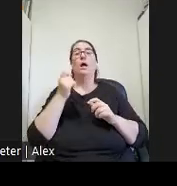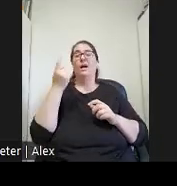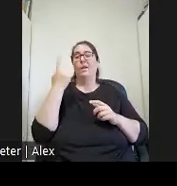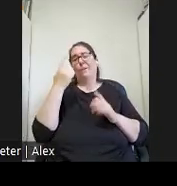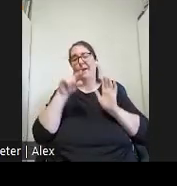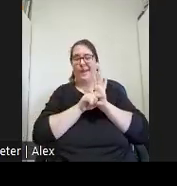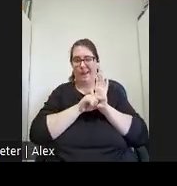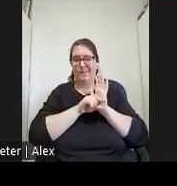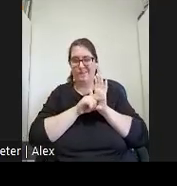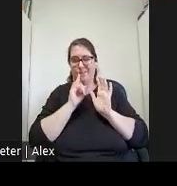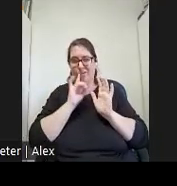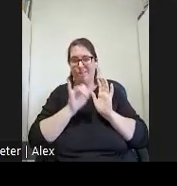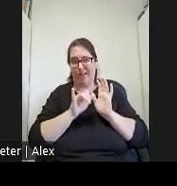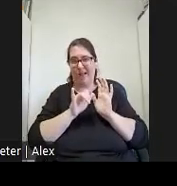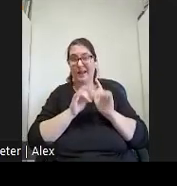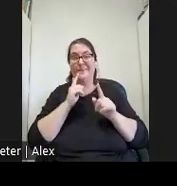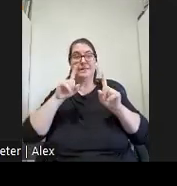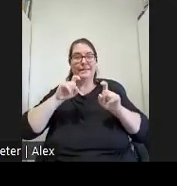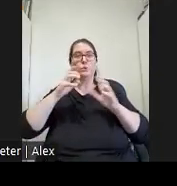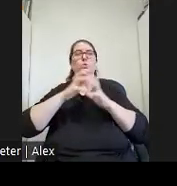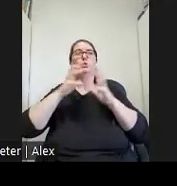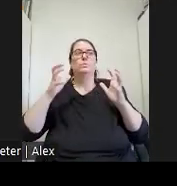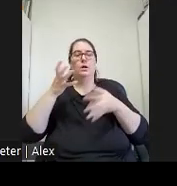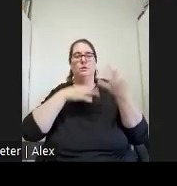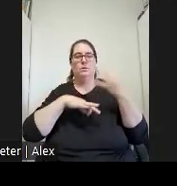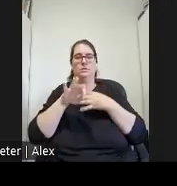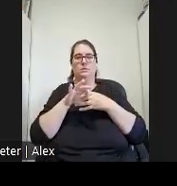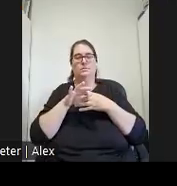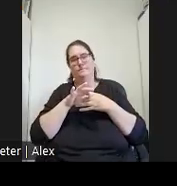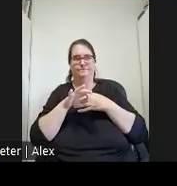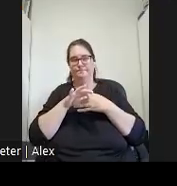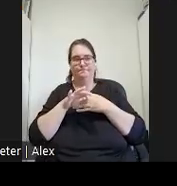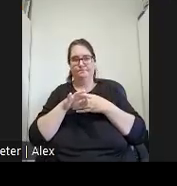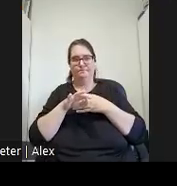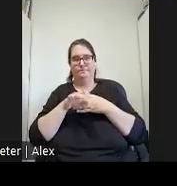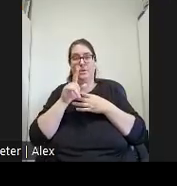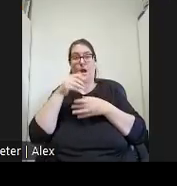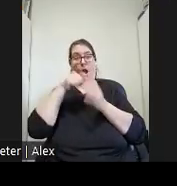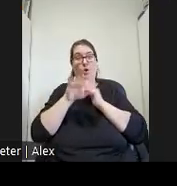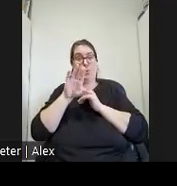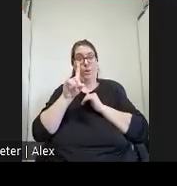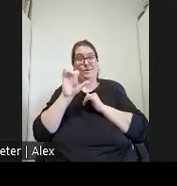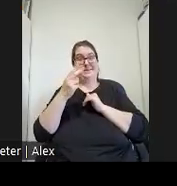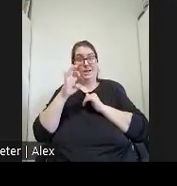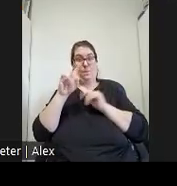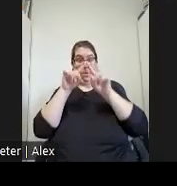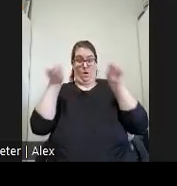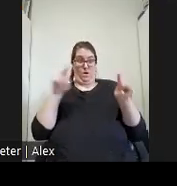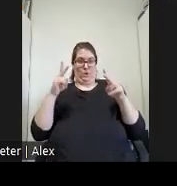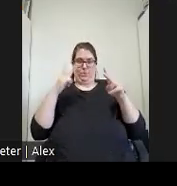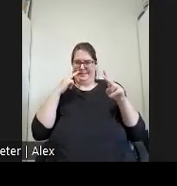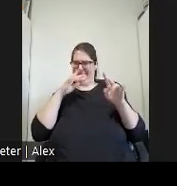downside to testing too much could be that you'll have a bit of a clutter in your own dashboard created,